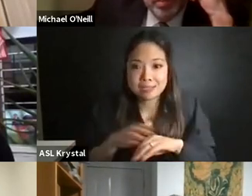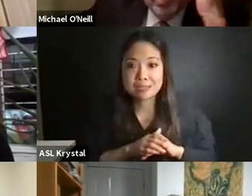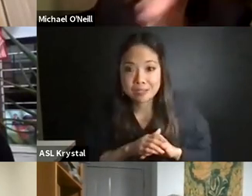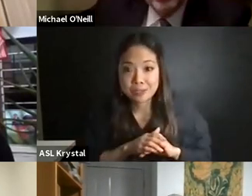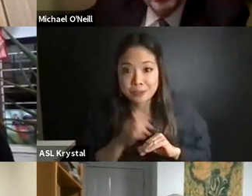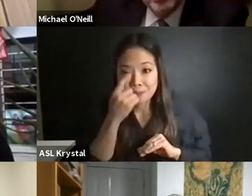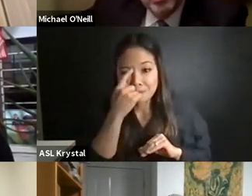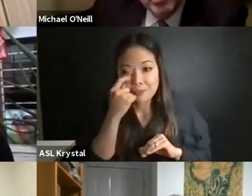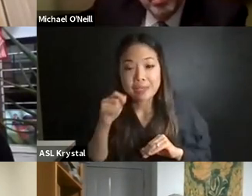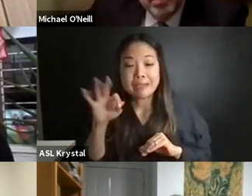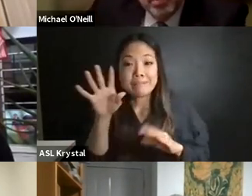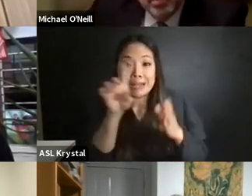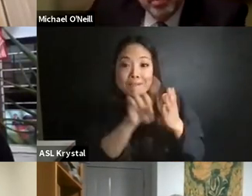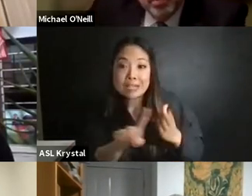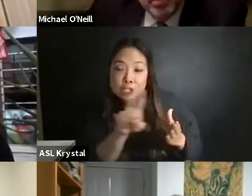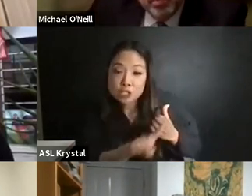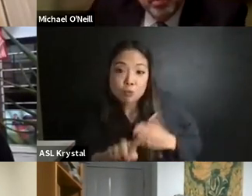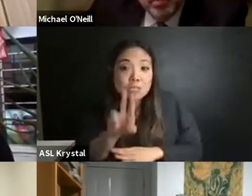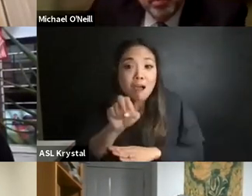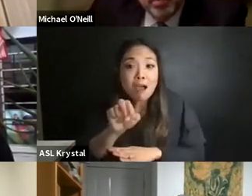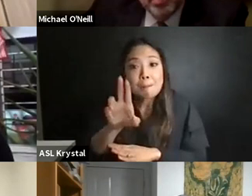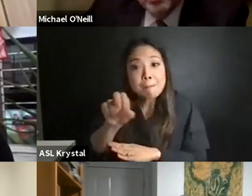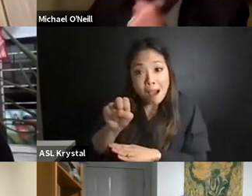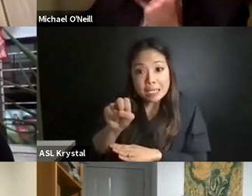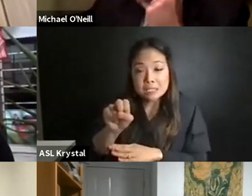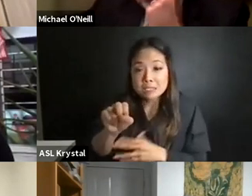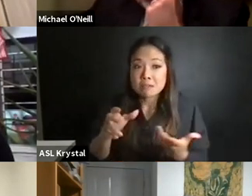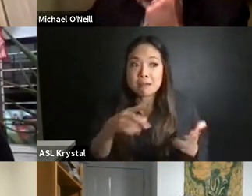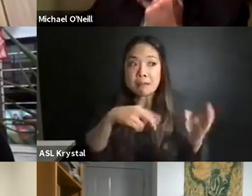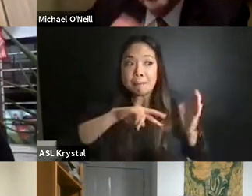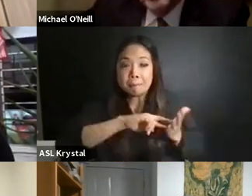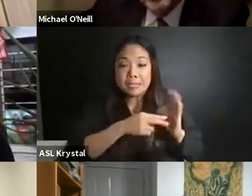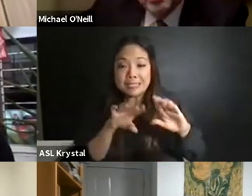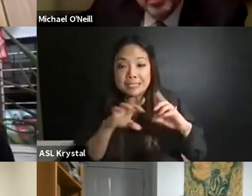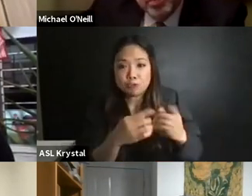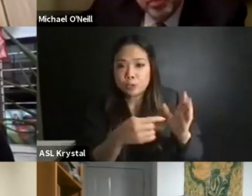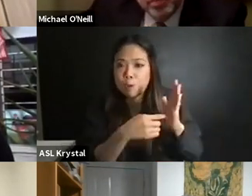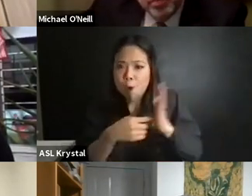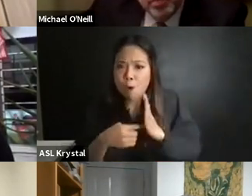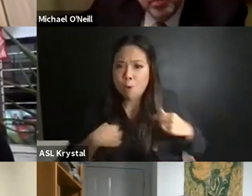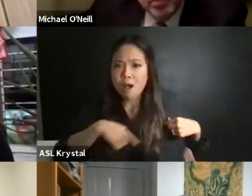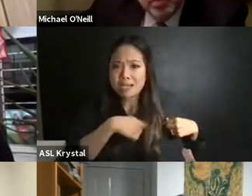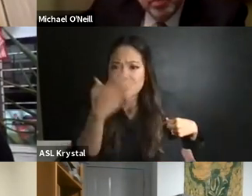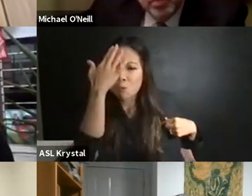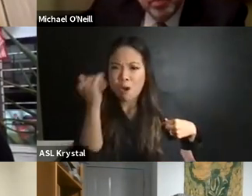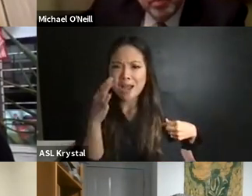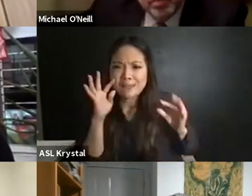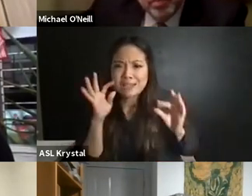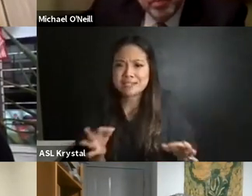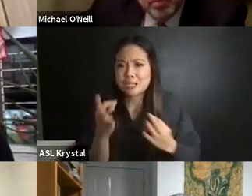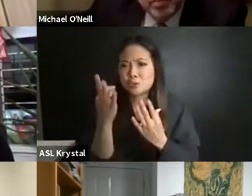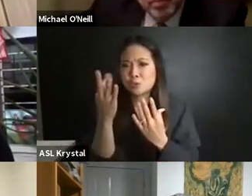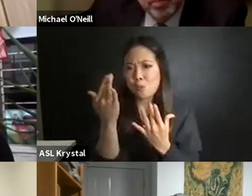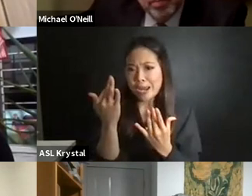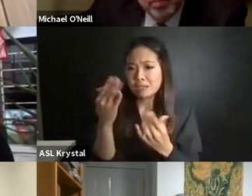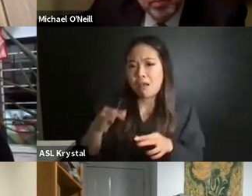conducted in good faith to the entire school community the district owes us an explanation as to why it elected to wait to make drastic changes until the worst possible